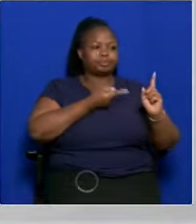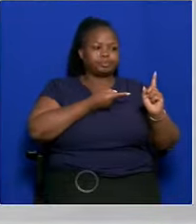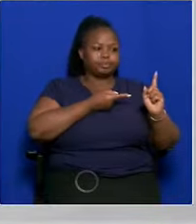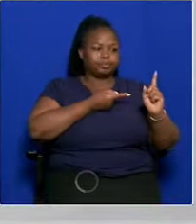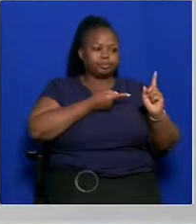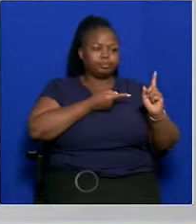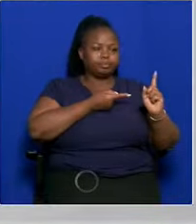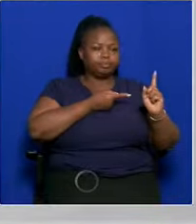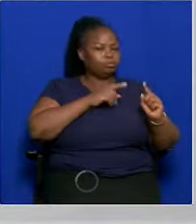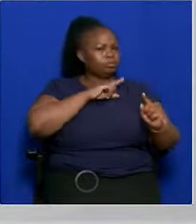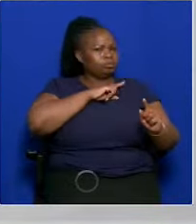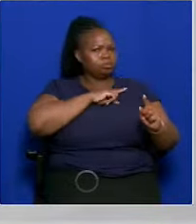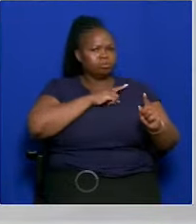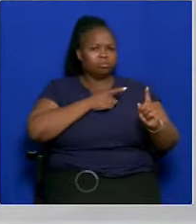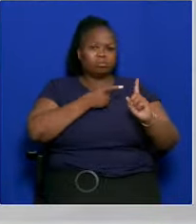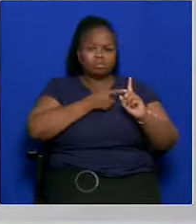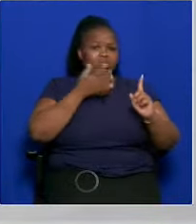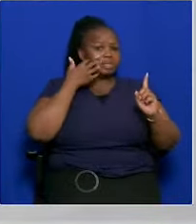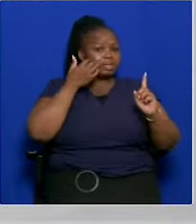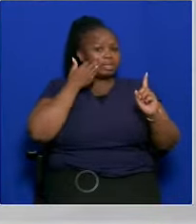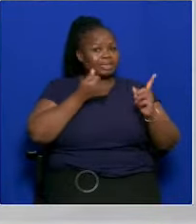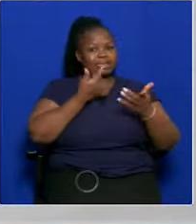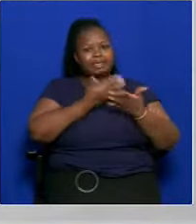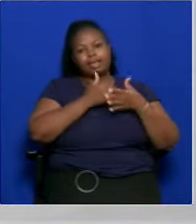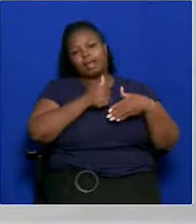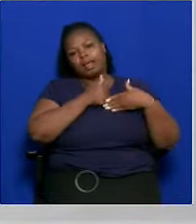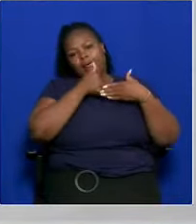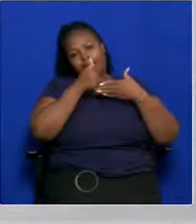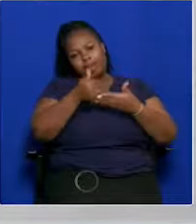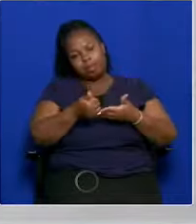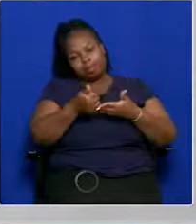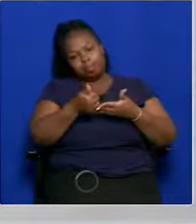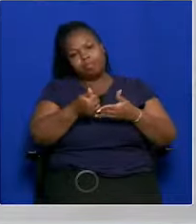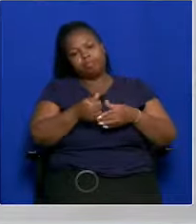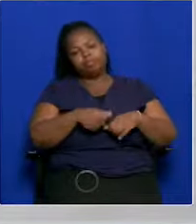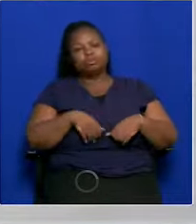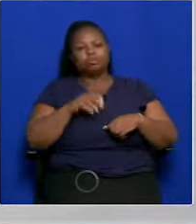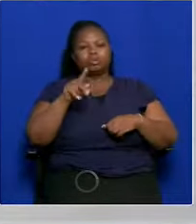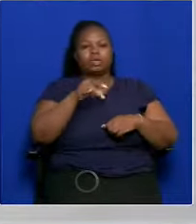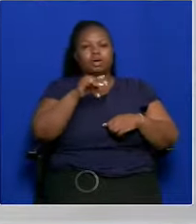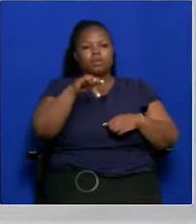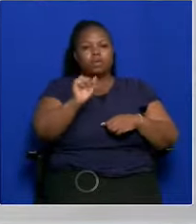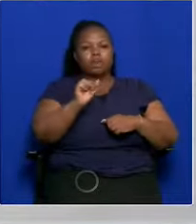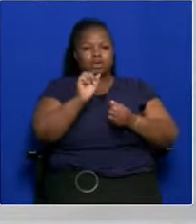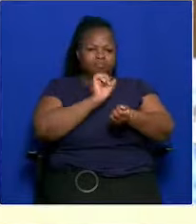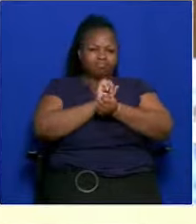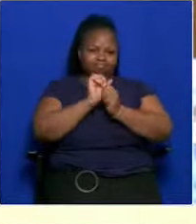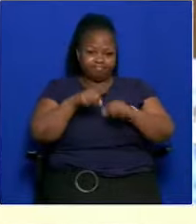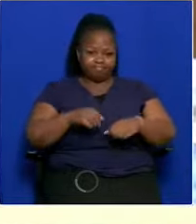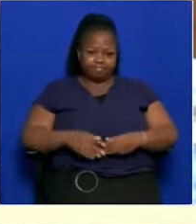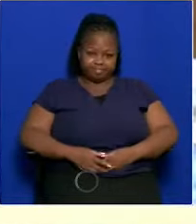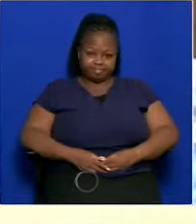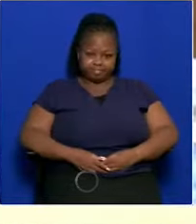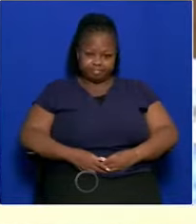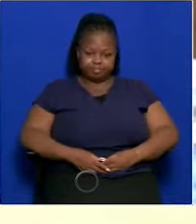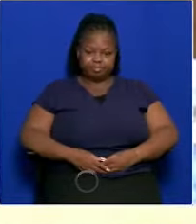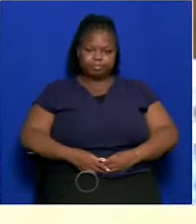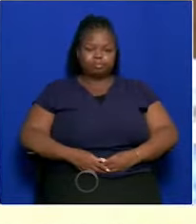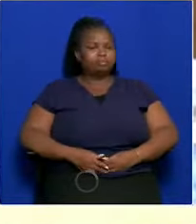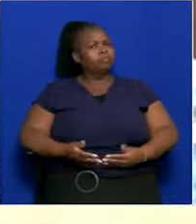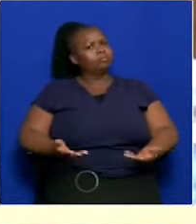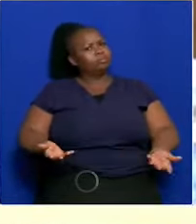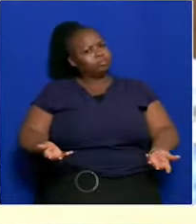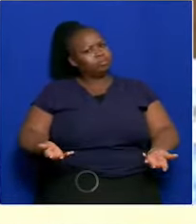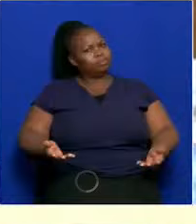that Matlala can assist in the arrest of Mr. Kaula. So arising from where this whole